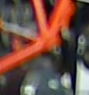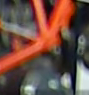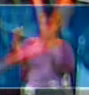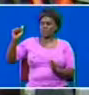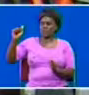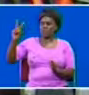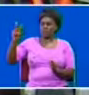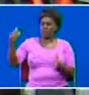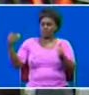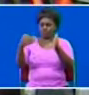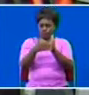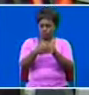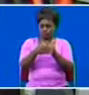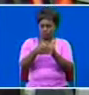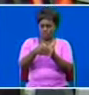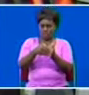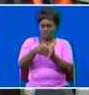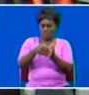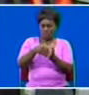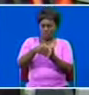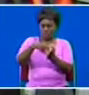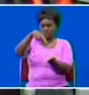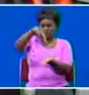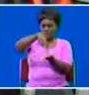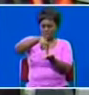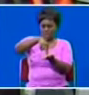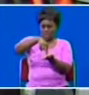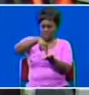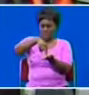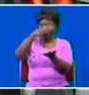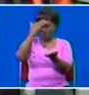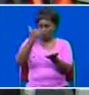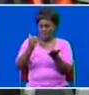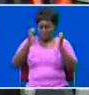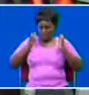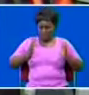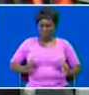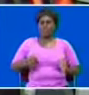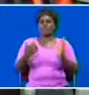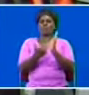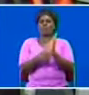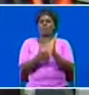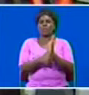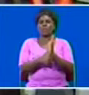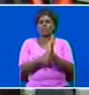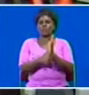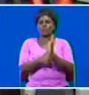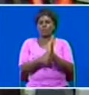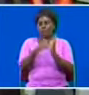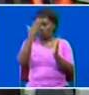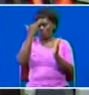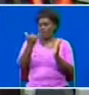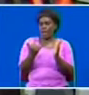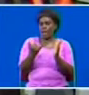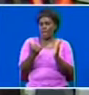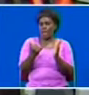He has been barred from running for office on integrity grounds. A statement from the IEBC says the move was taken in light of